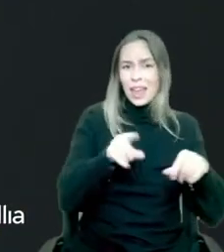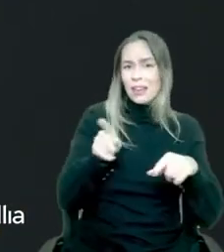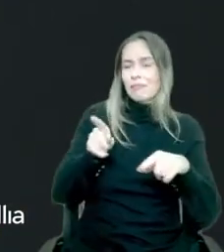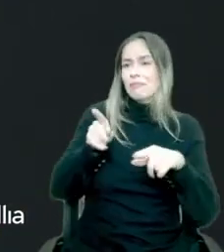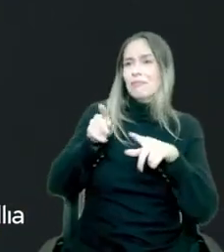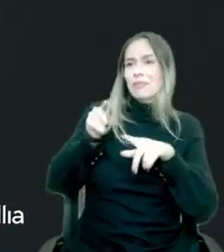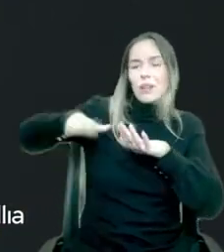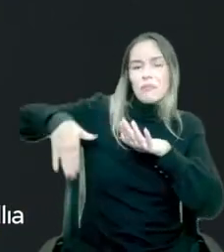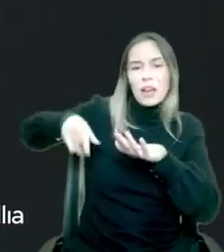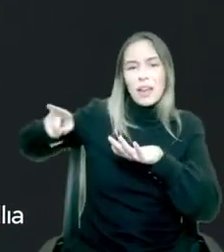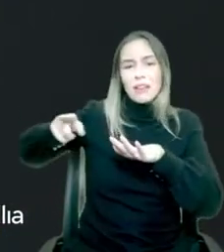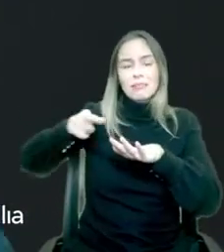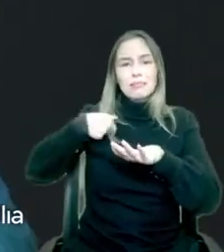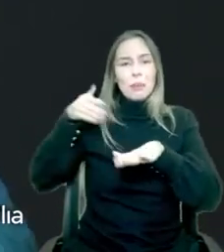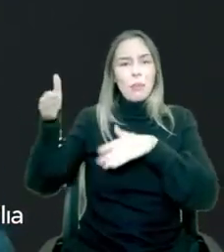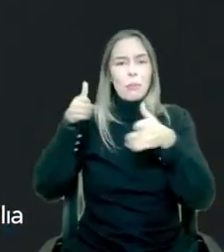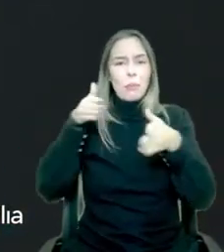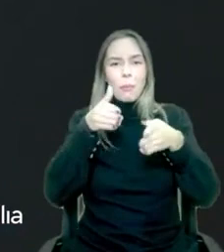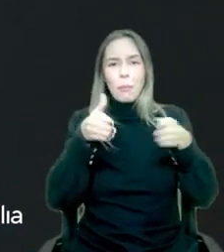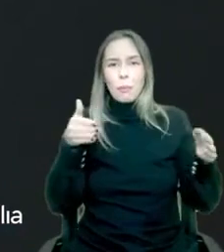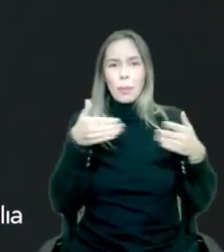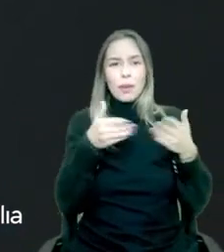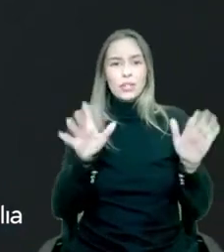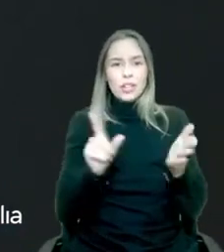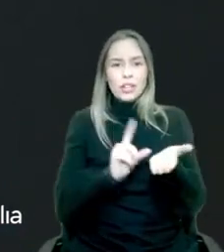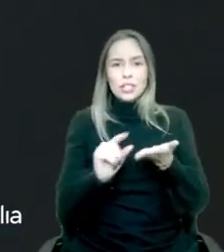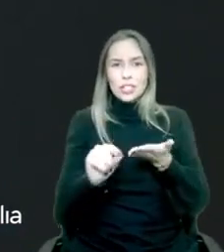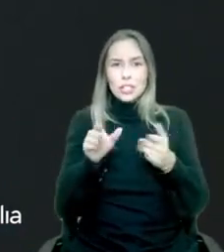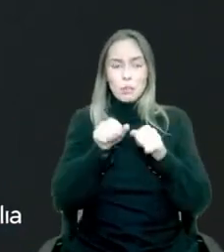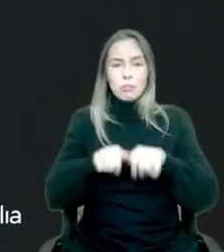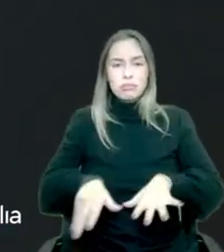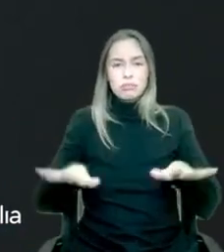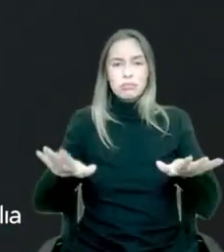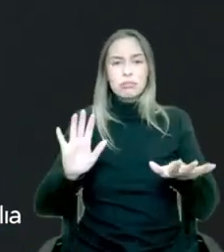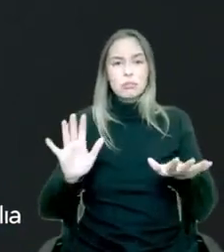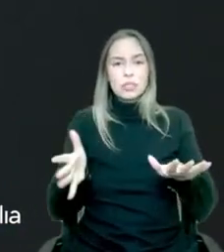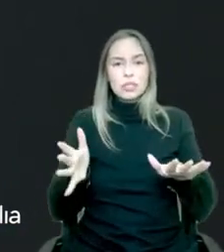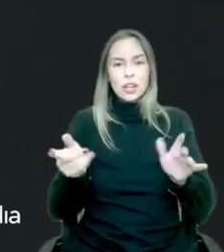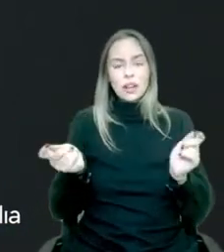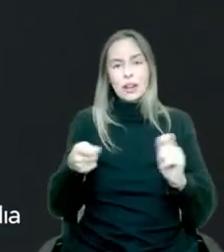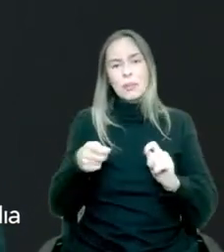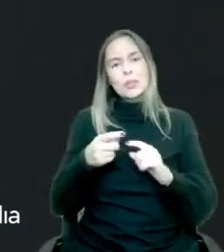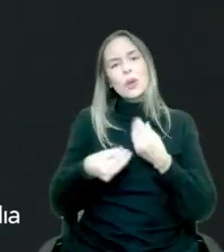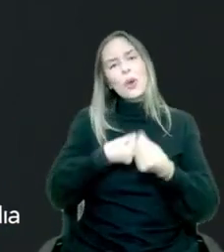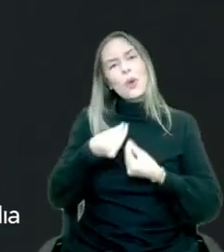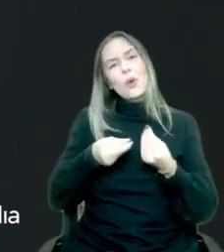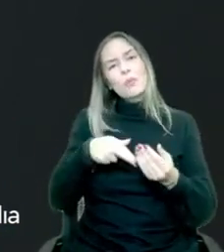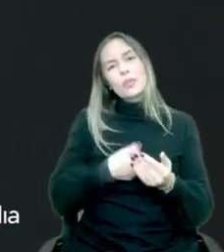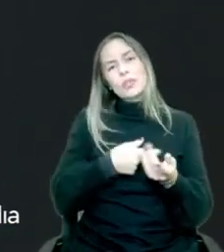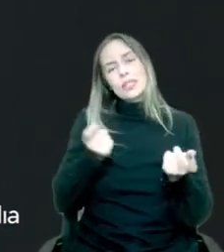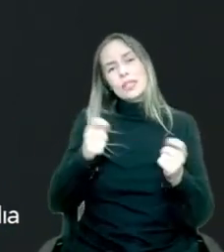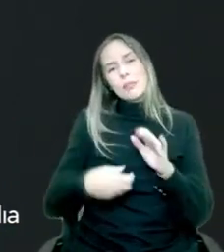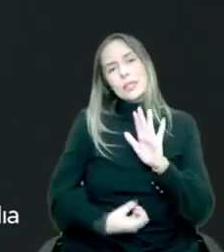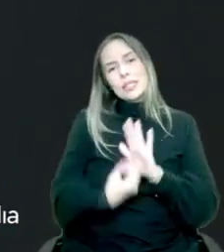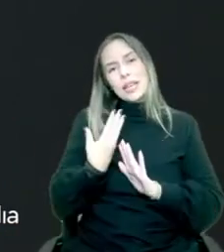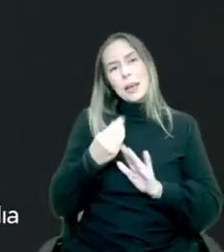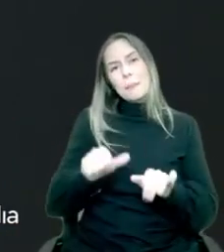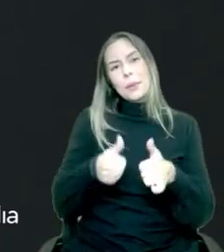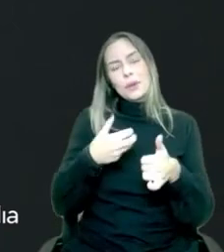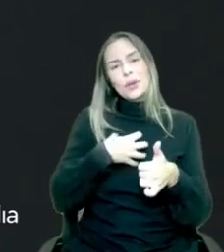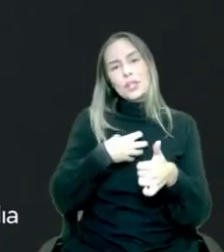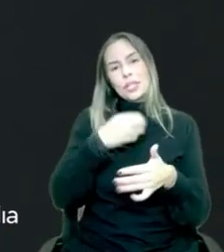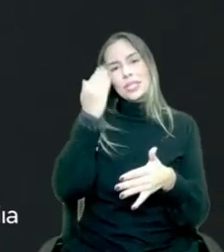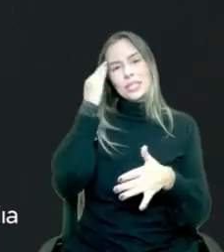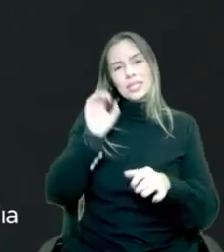with digital twins for a while. But what we started thinking about is how can we actually create Better ways to understand our customers and really get to